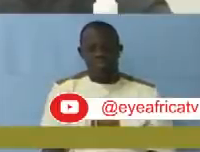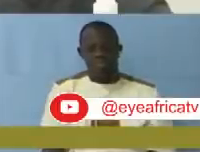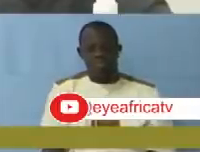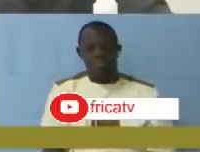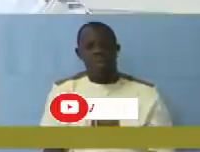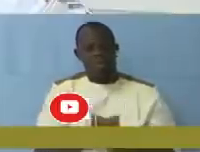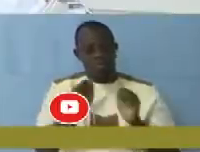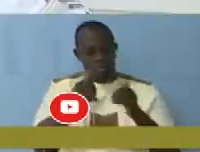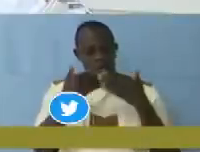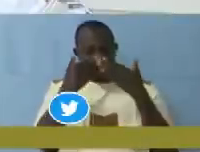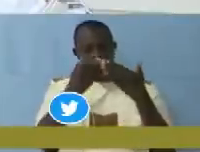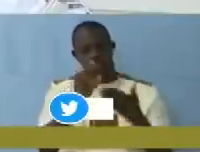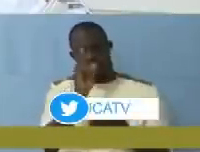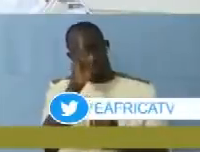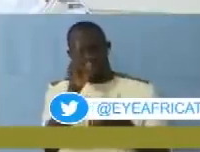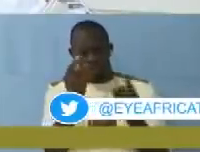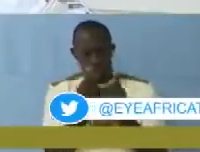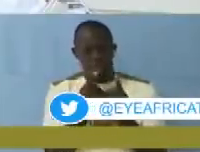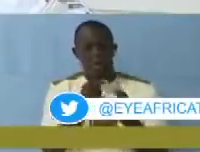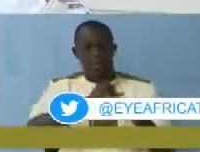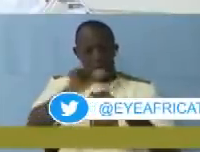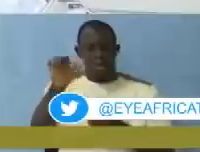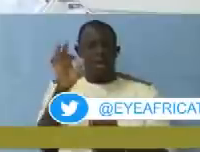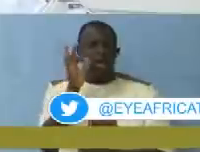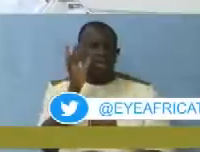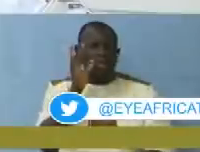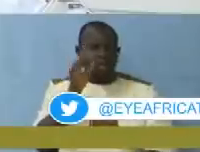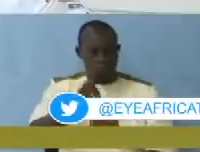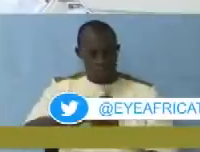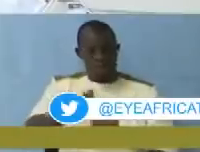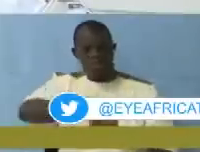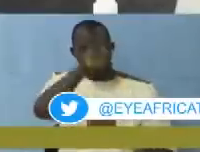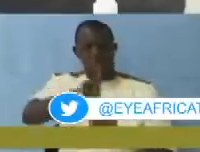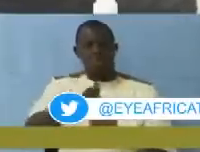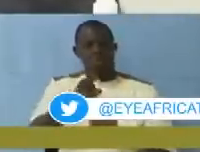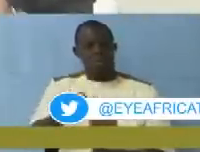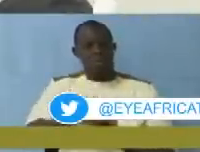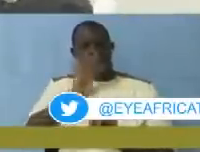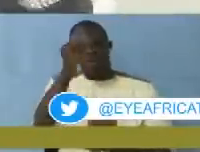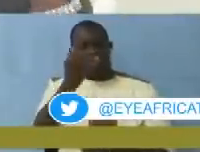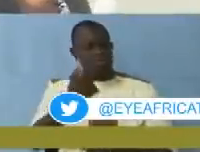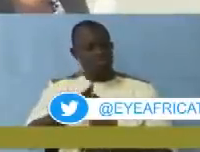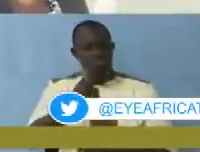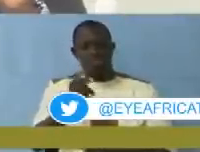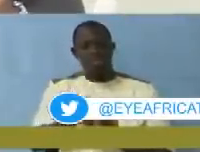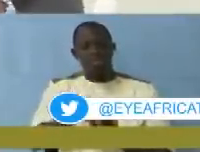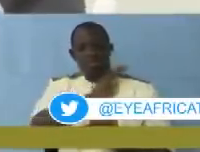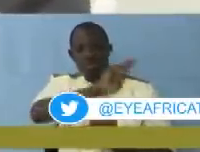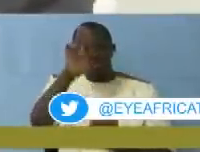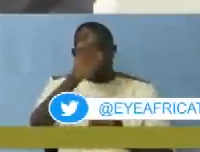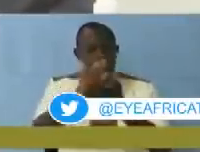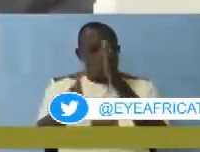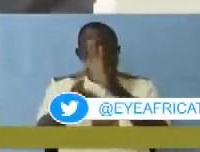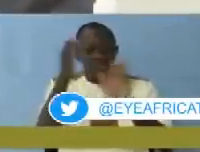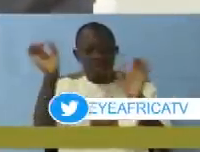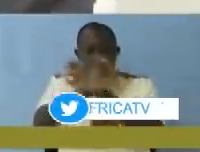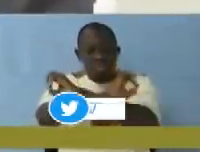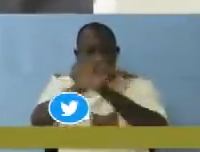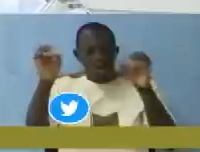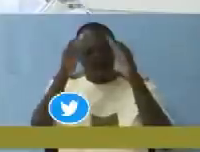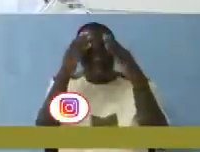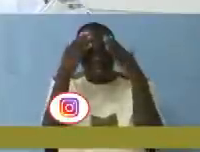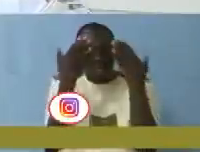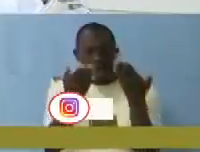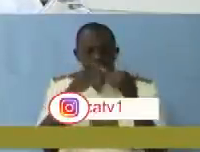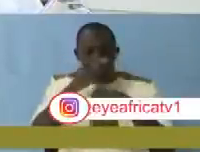I tell you one thing? Answer my question. Yes. You did not know anything about this.